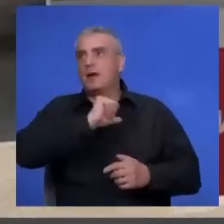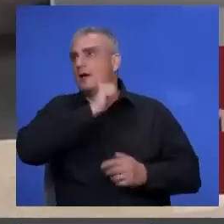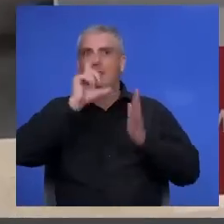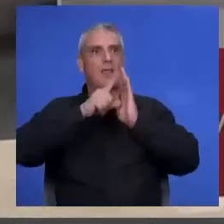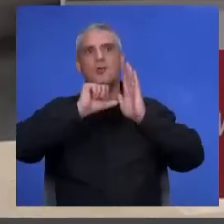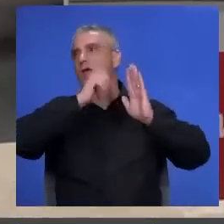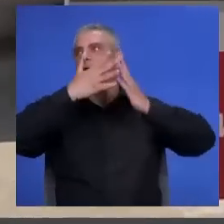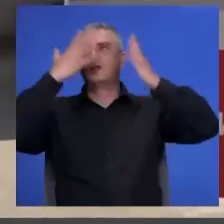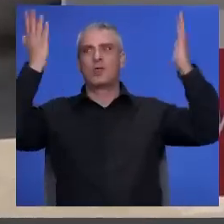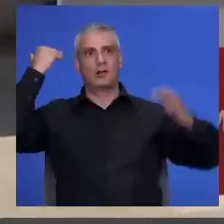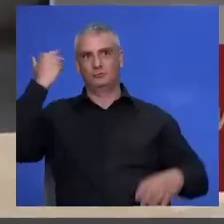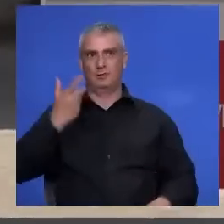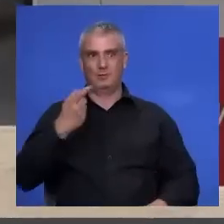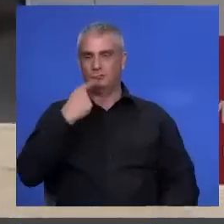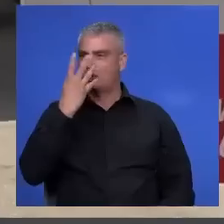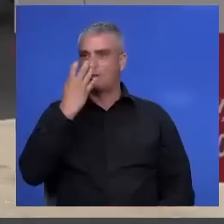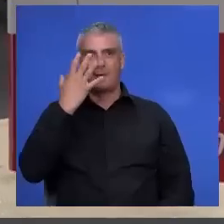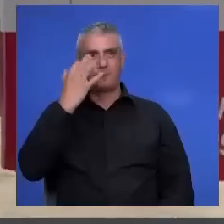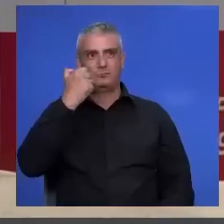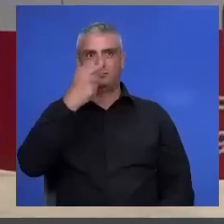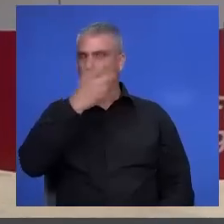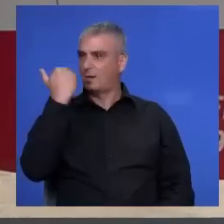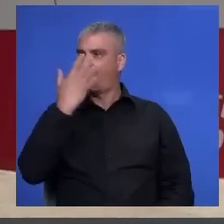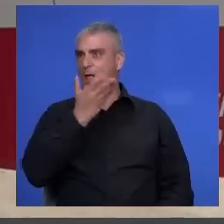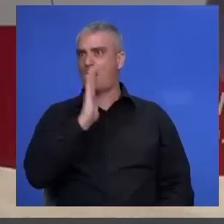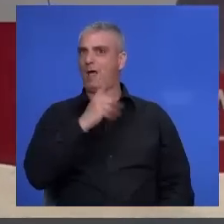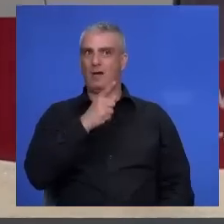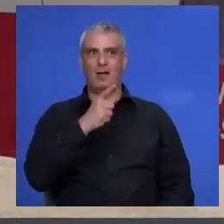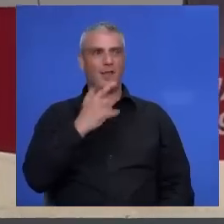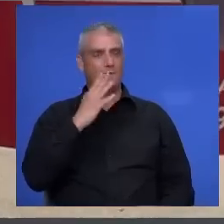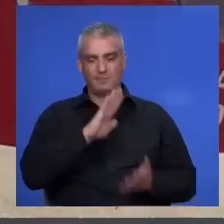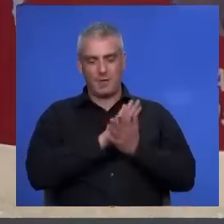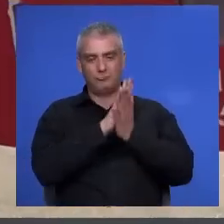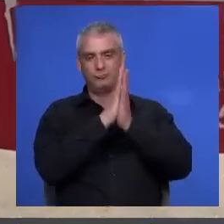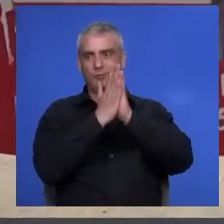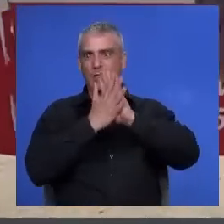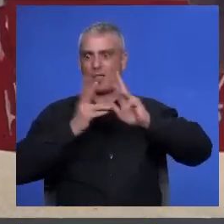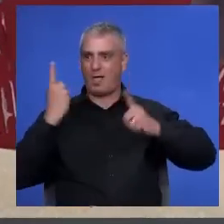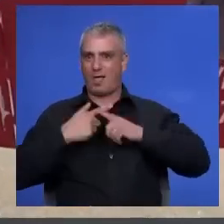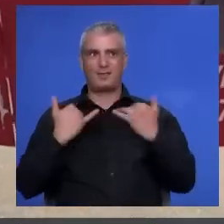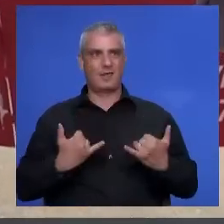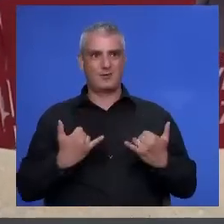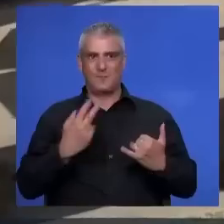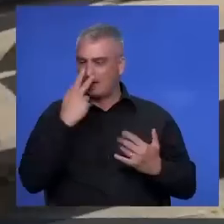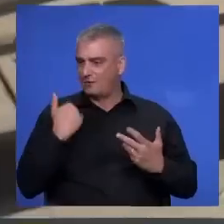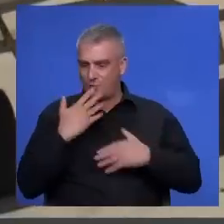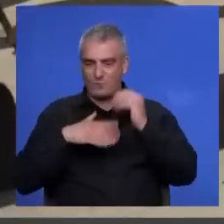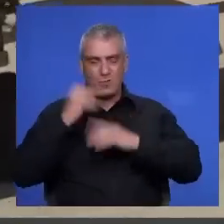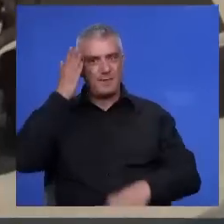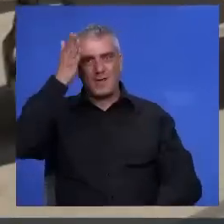of technology? You know, 40s, 50s, 60s. This is how we were and how much we've changed and how much is different. And now you look at what we're building for the